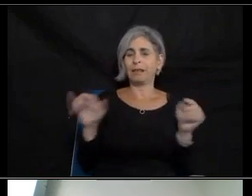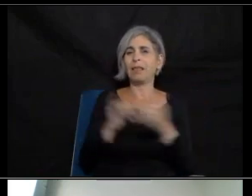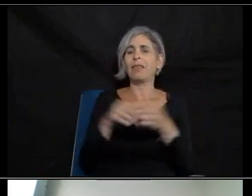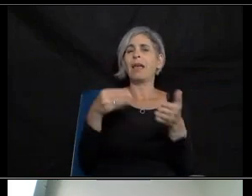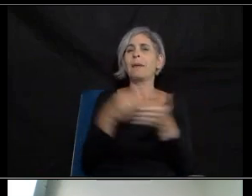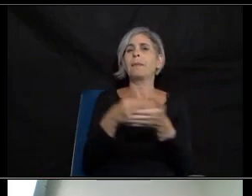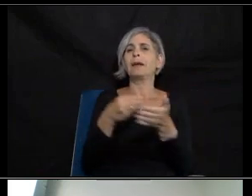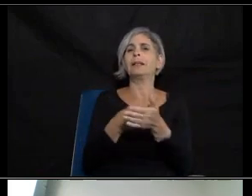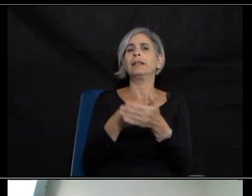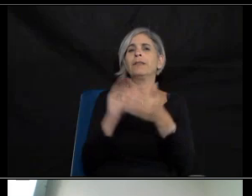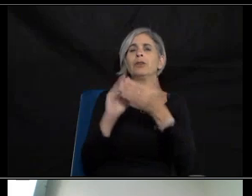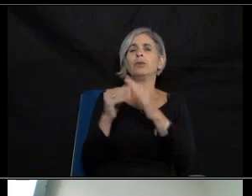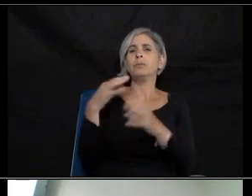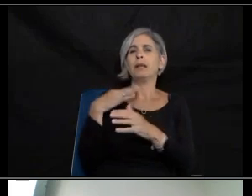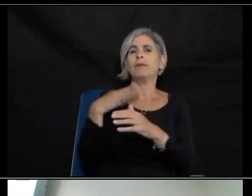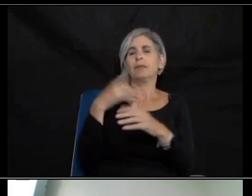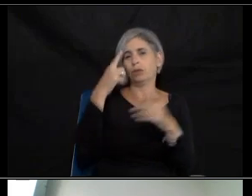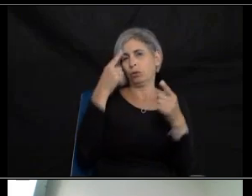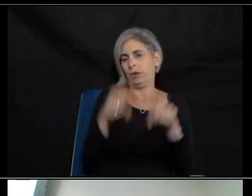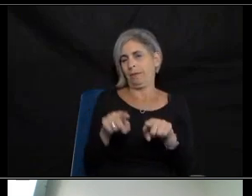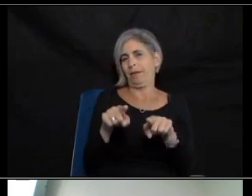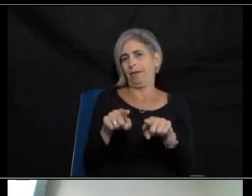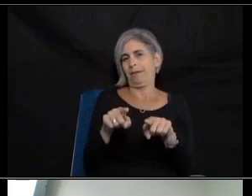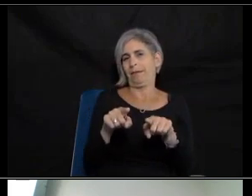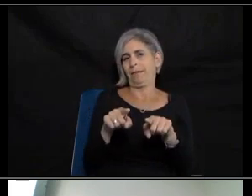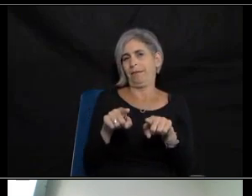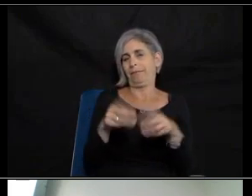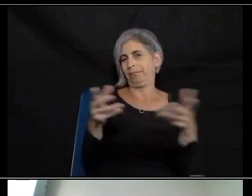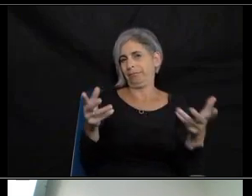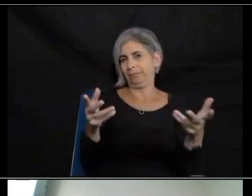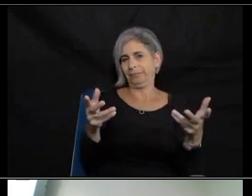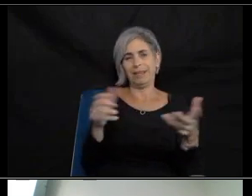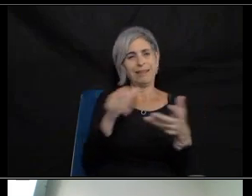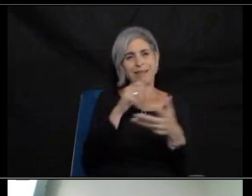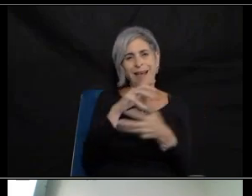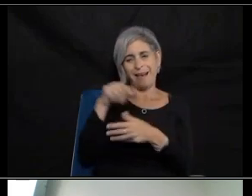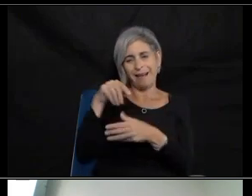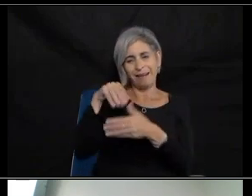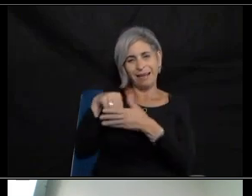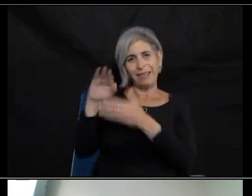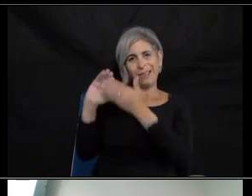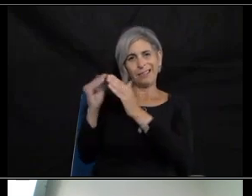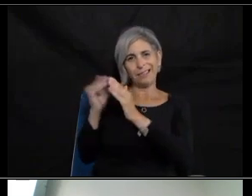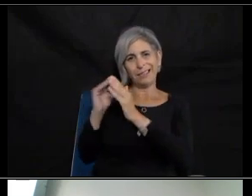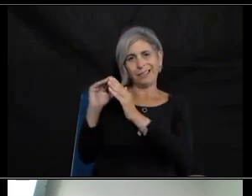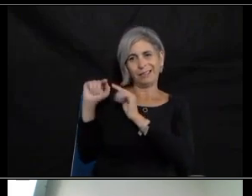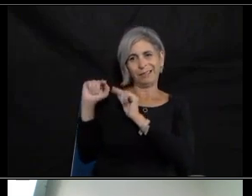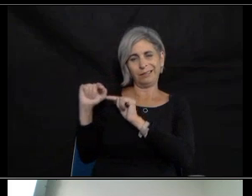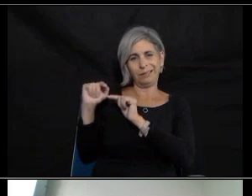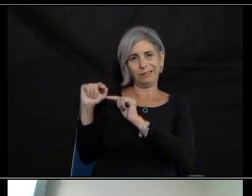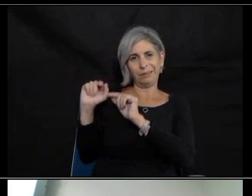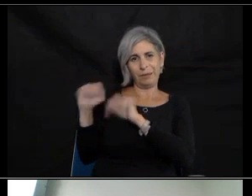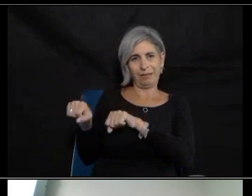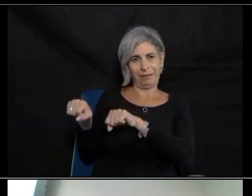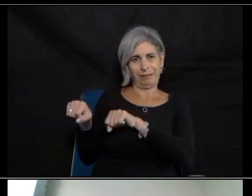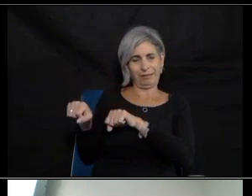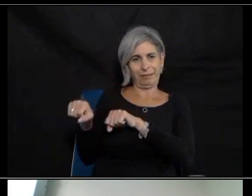community benefits agreement, but I don't believe that's within the city's purview because we don't have a housing